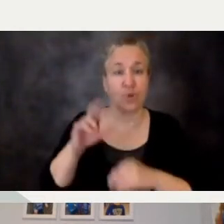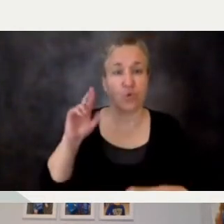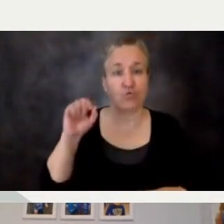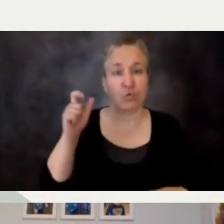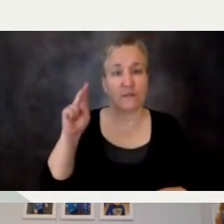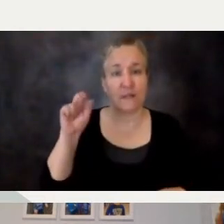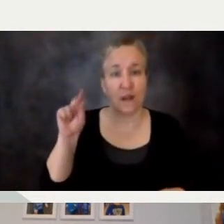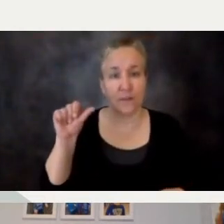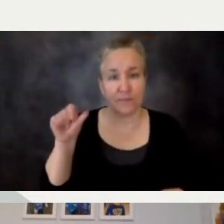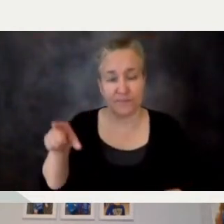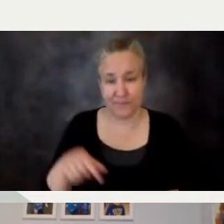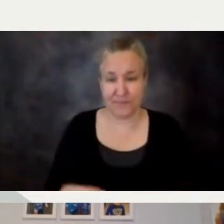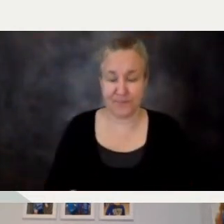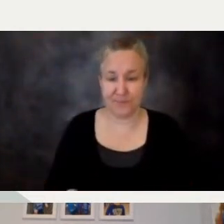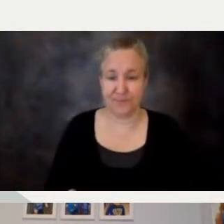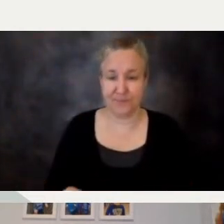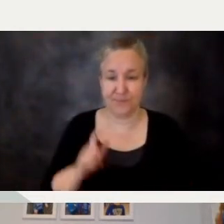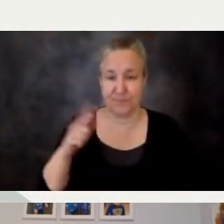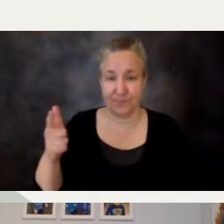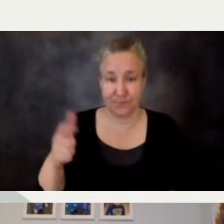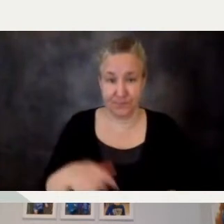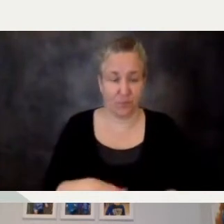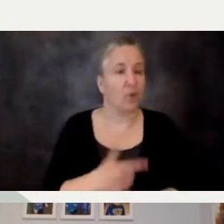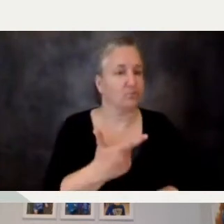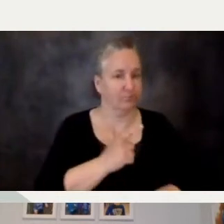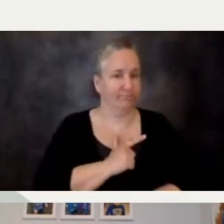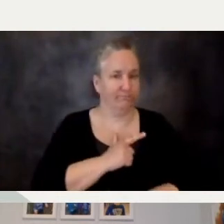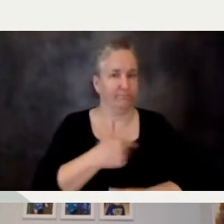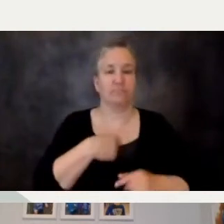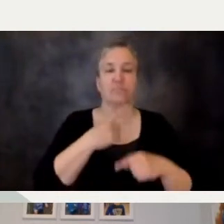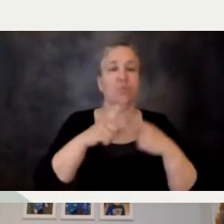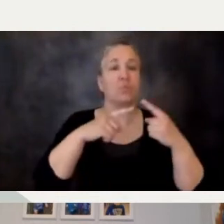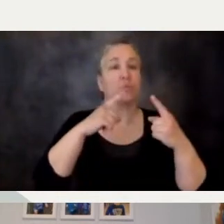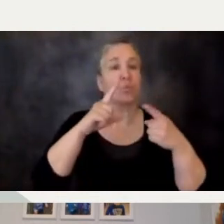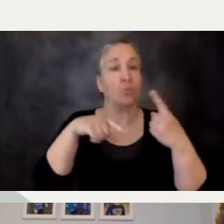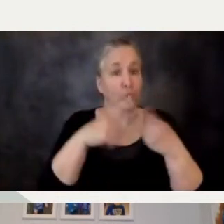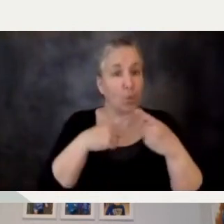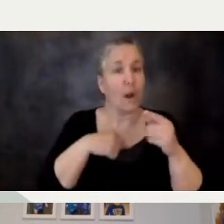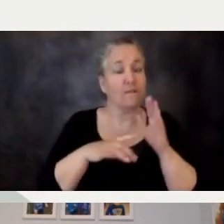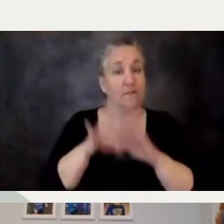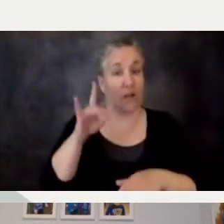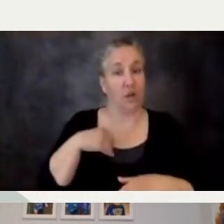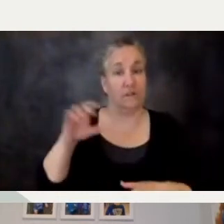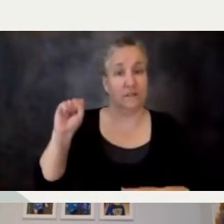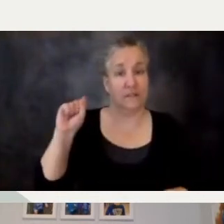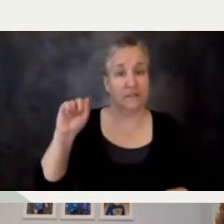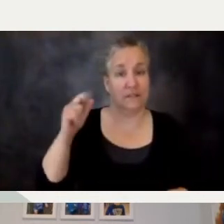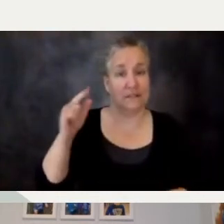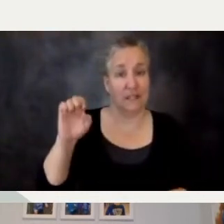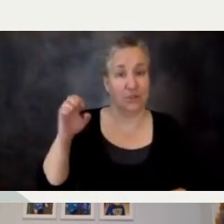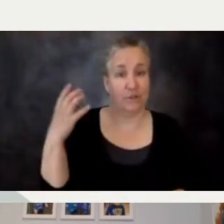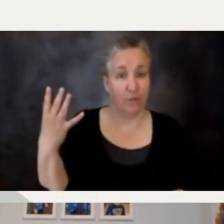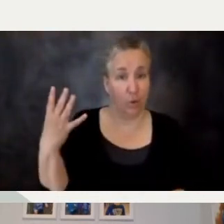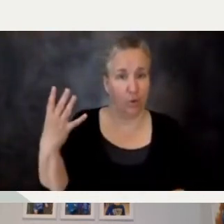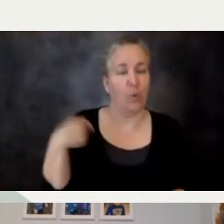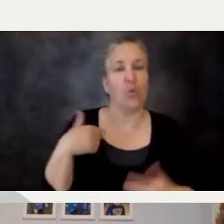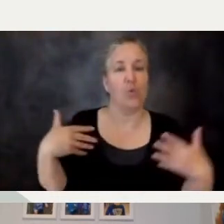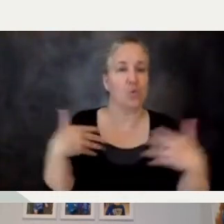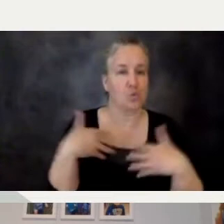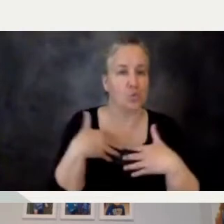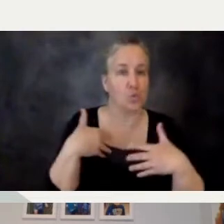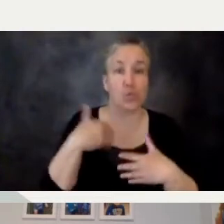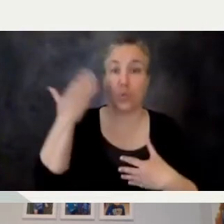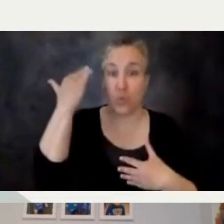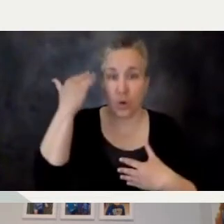Roxana, go ahead. Sure. So when I was diagnosed with stage four, it was scary because what I